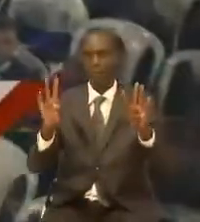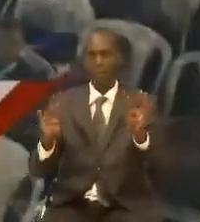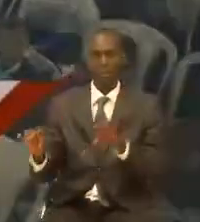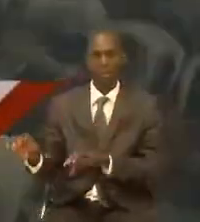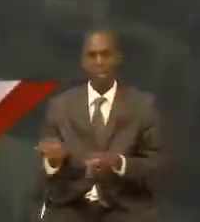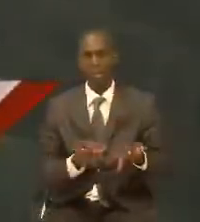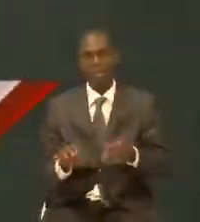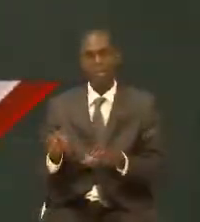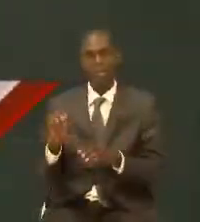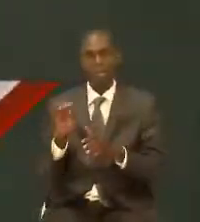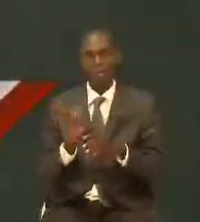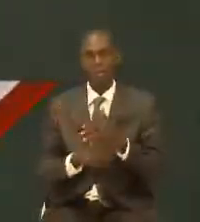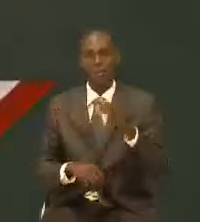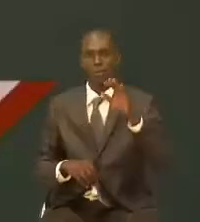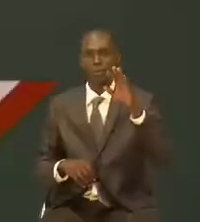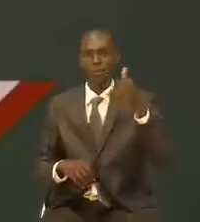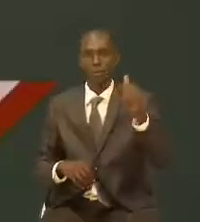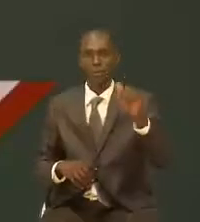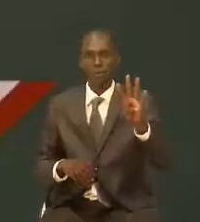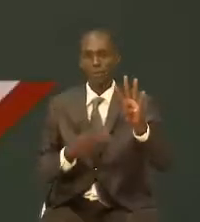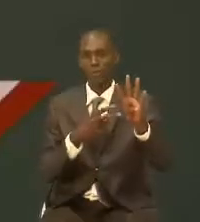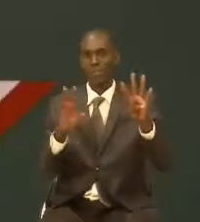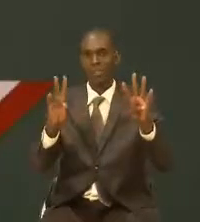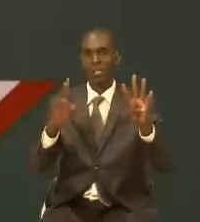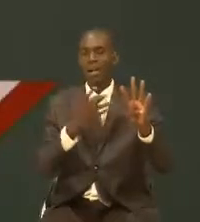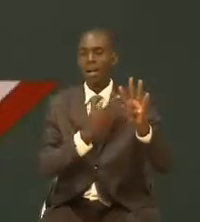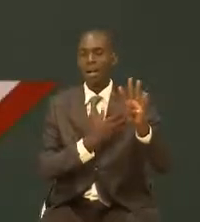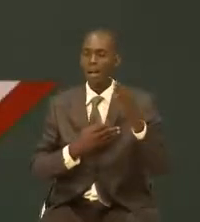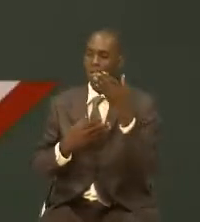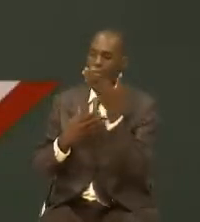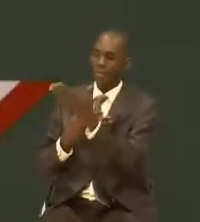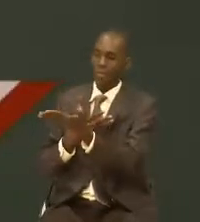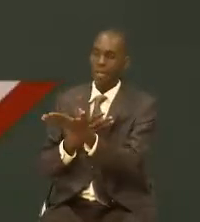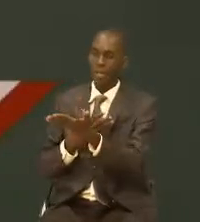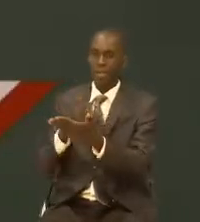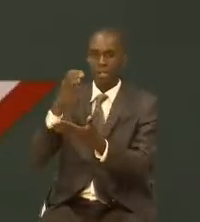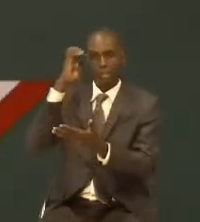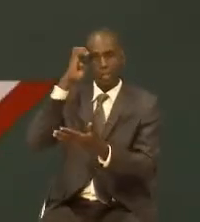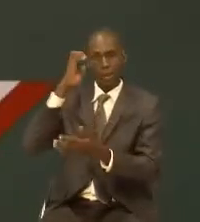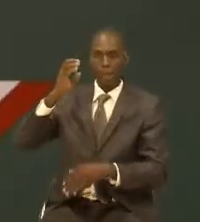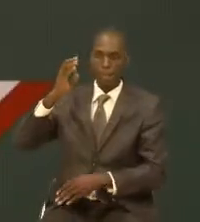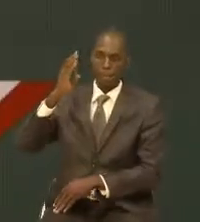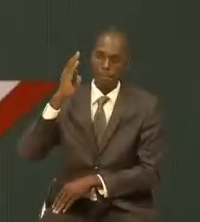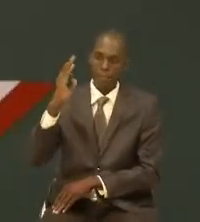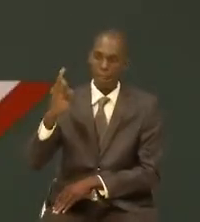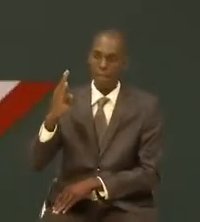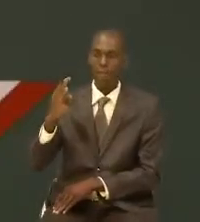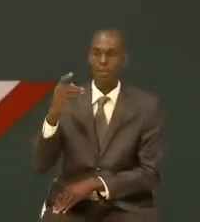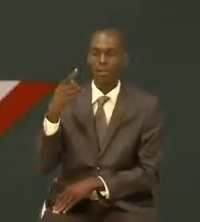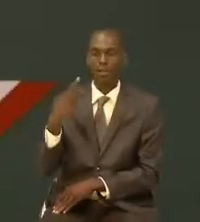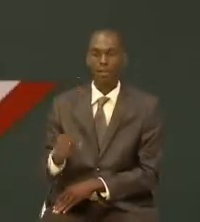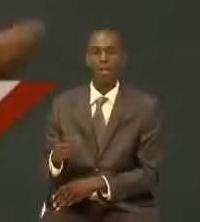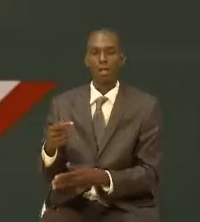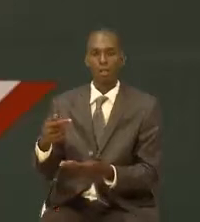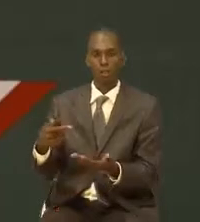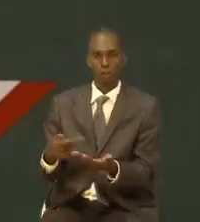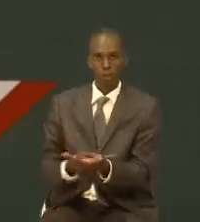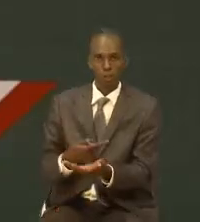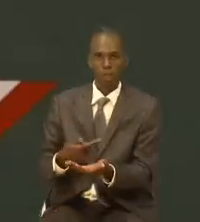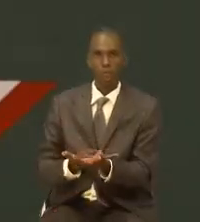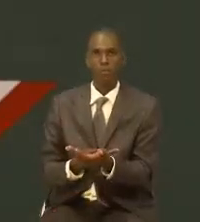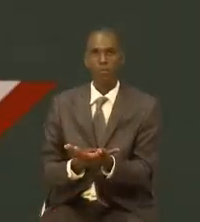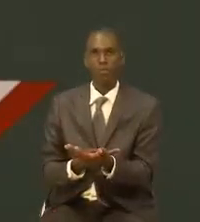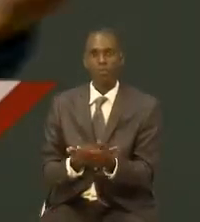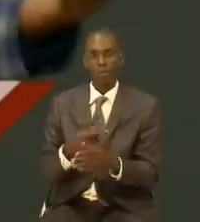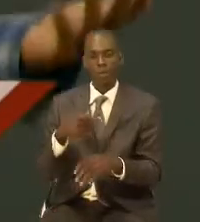preached the gospel and there they preach the gospel paul silas